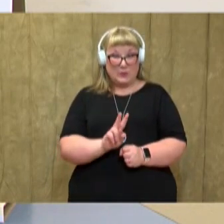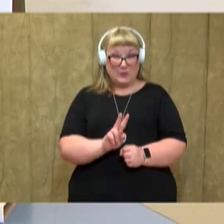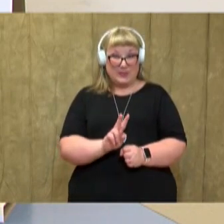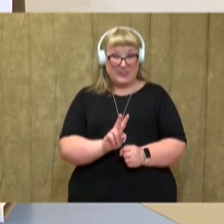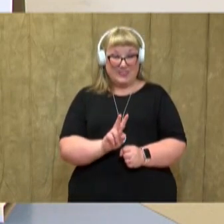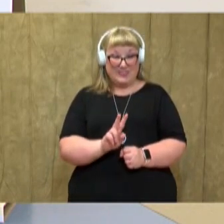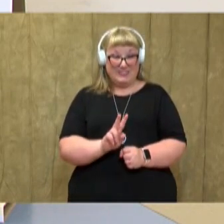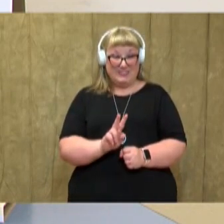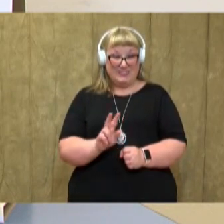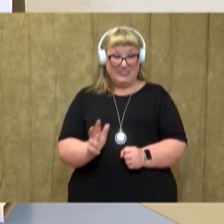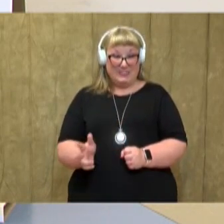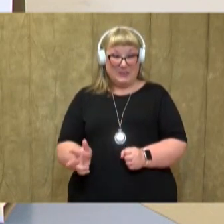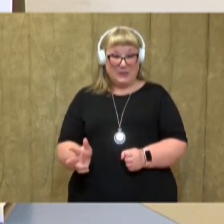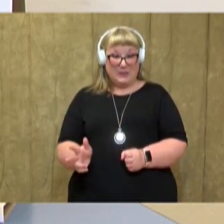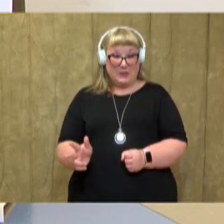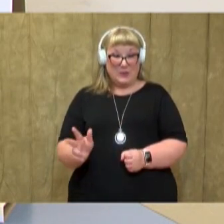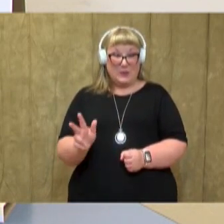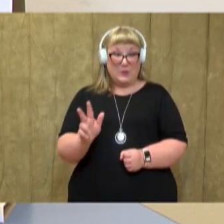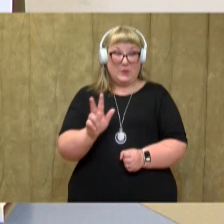2,